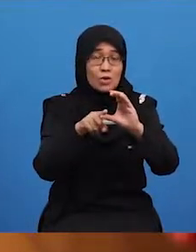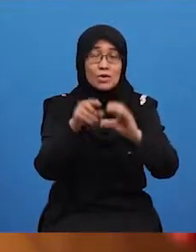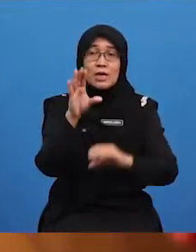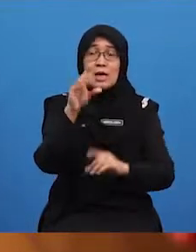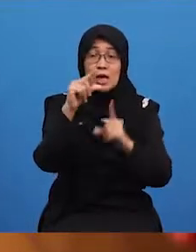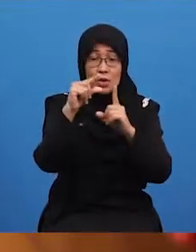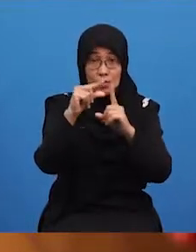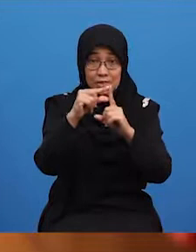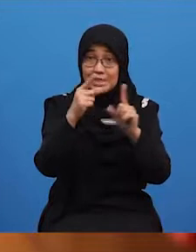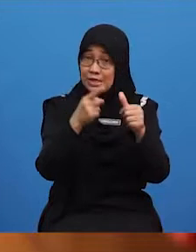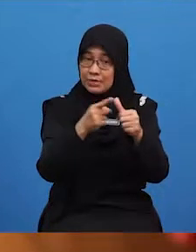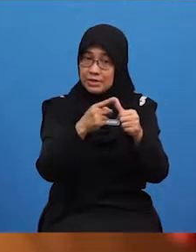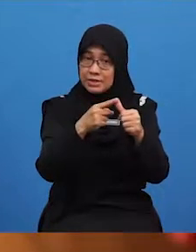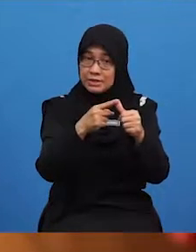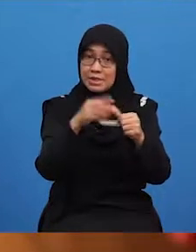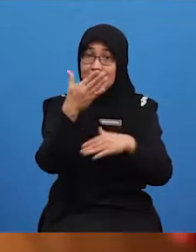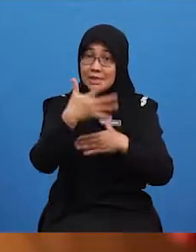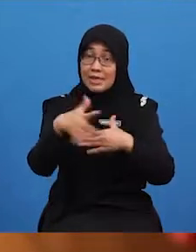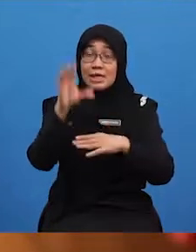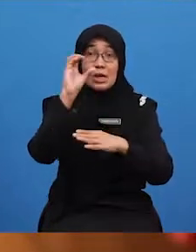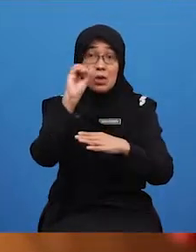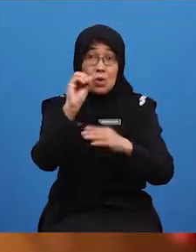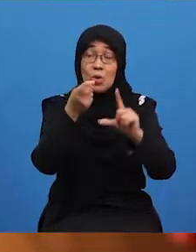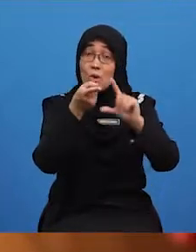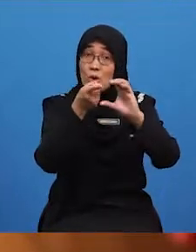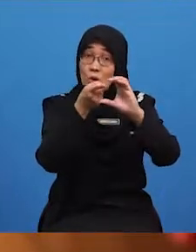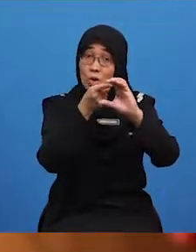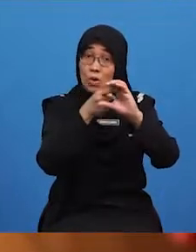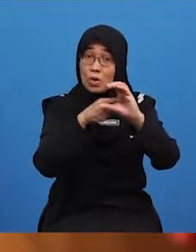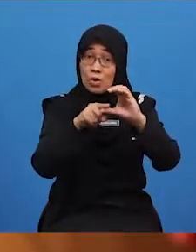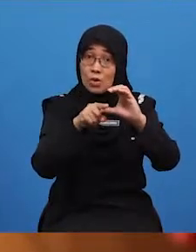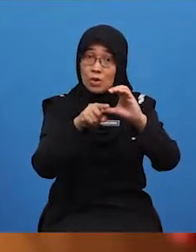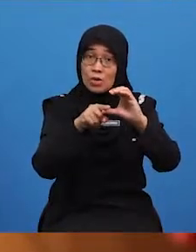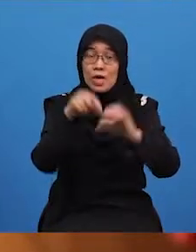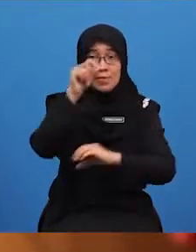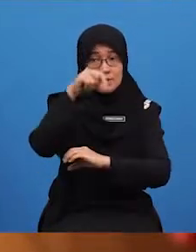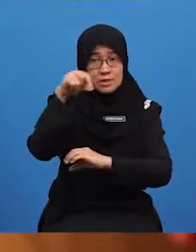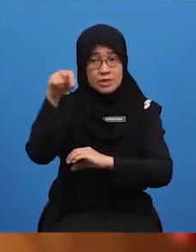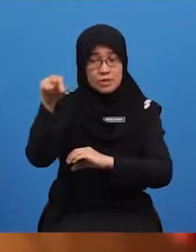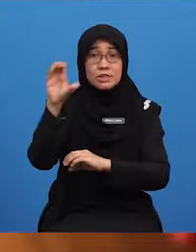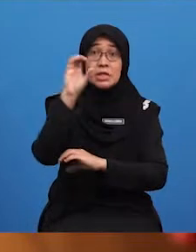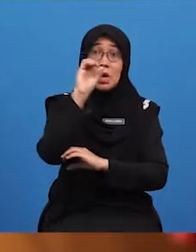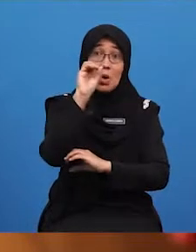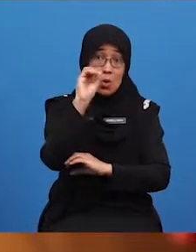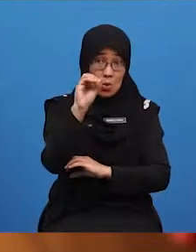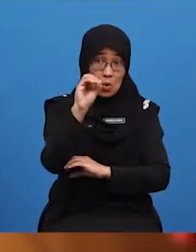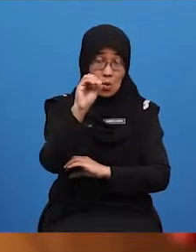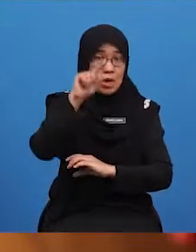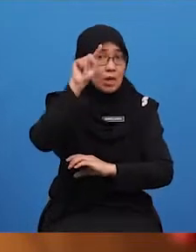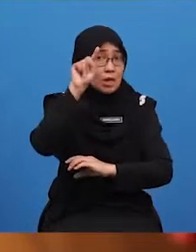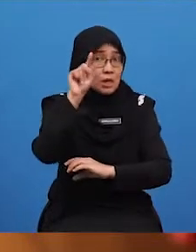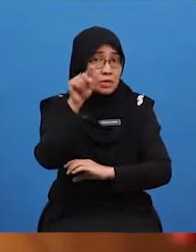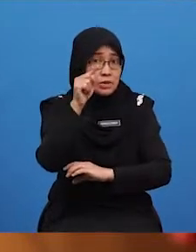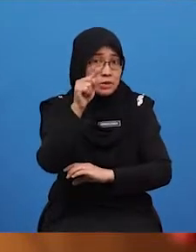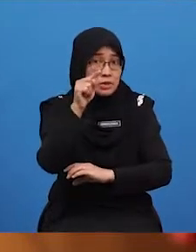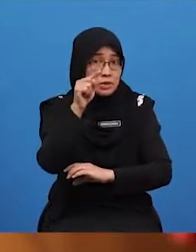o'clock. When we write o'clock, we write the letter O and then